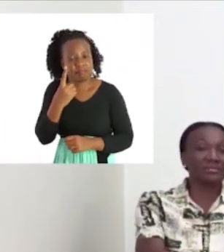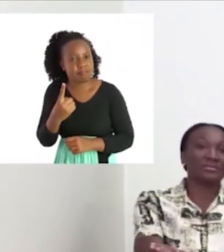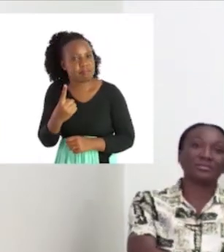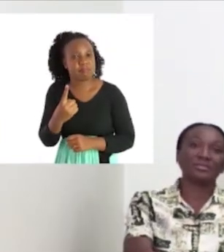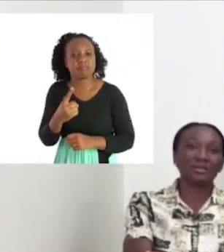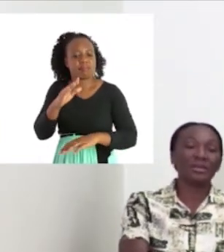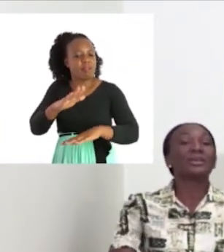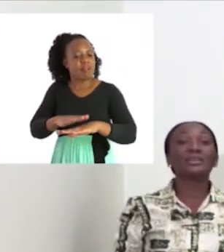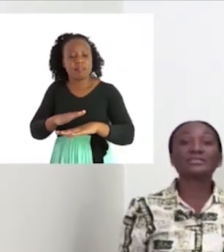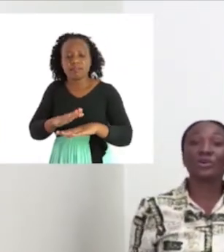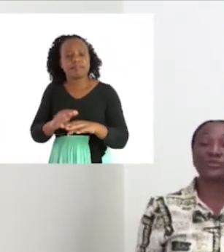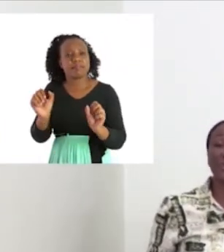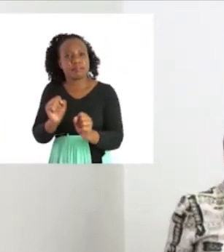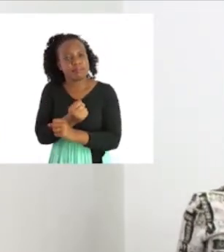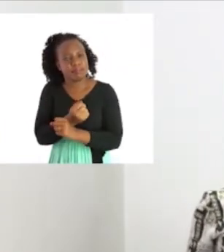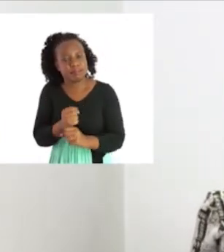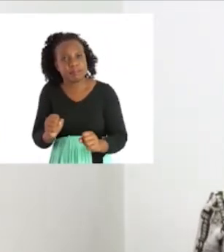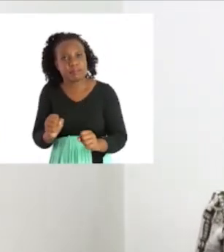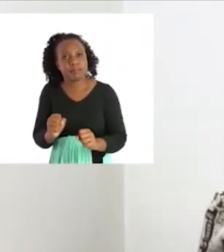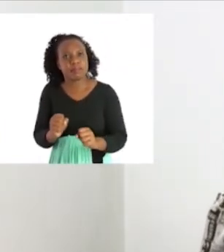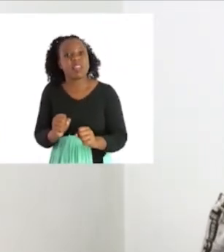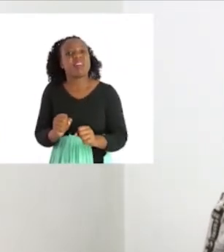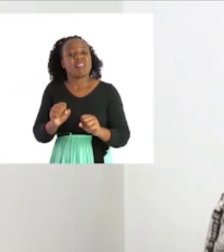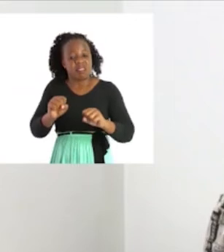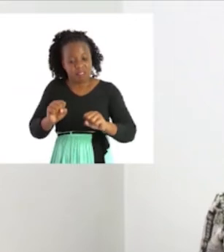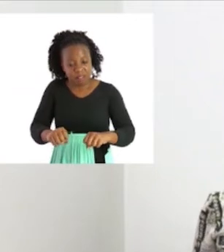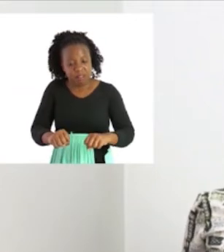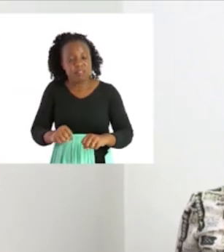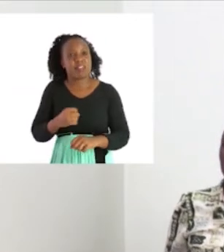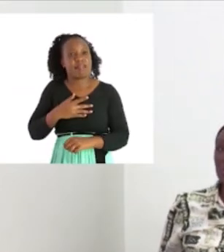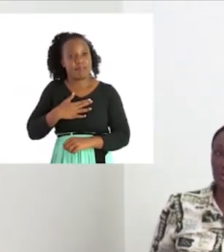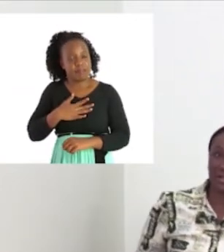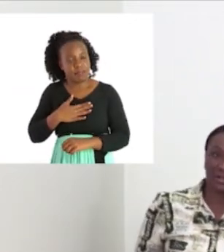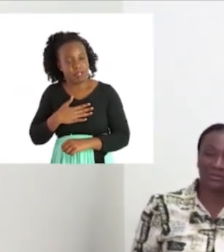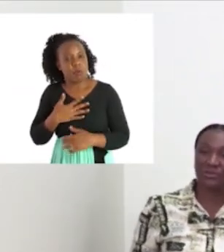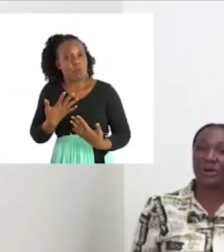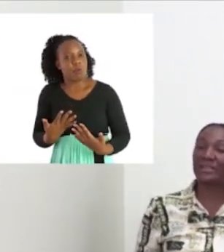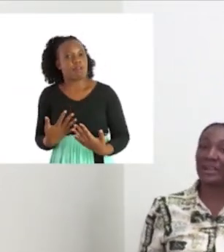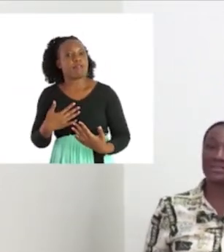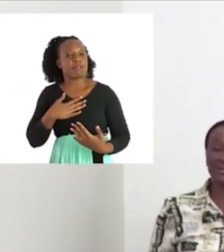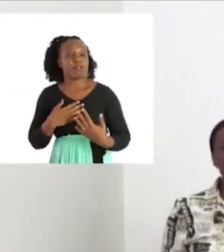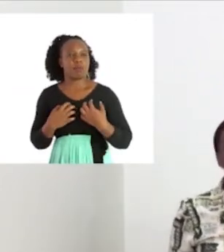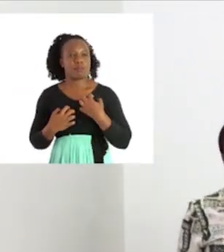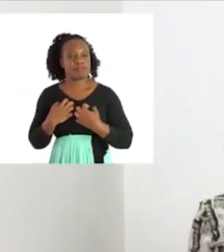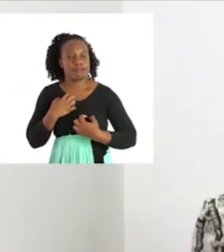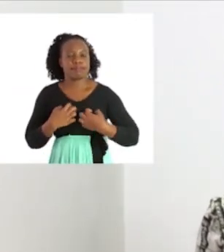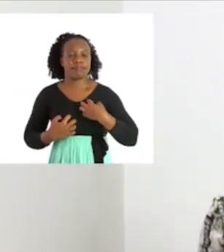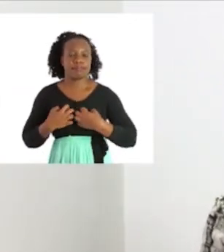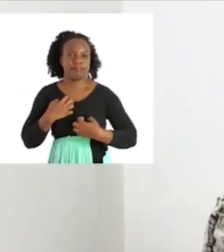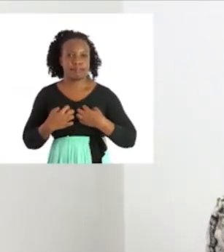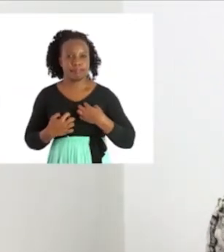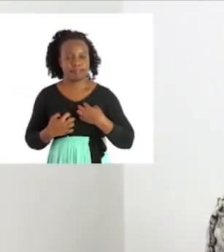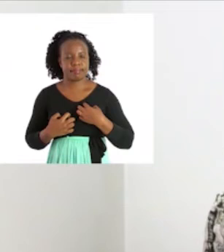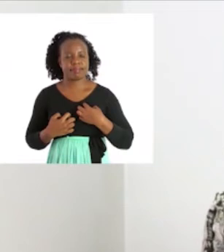touch. It is often a feeling or an emotion. What did I just say?